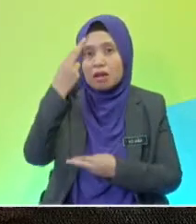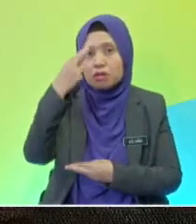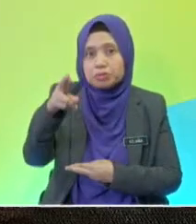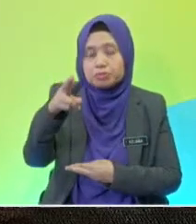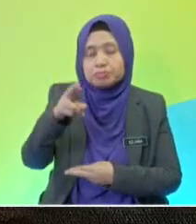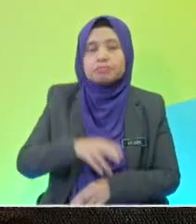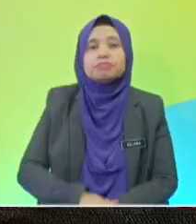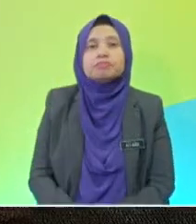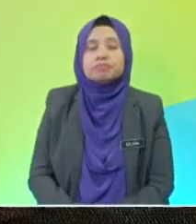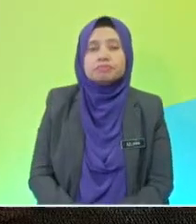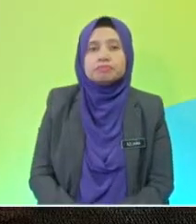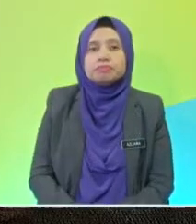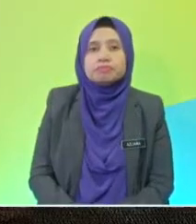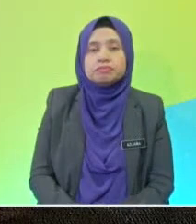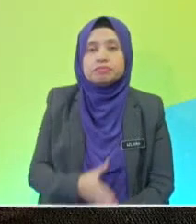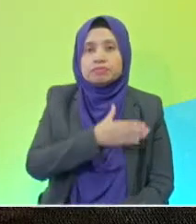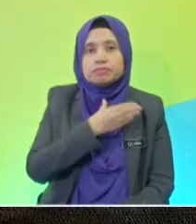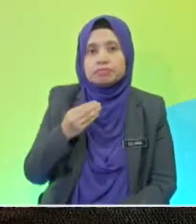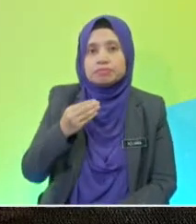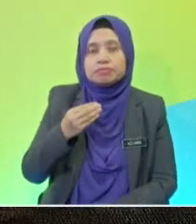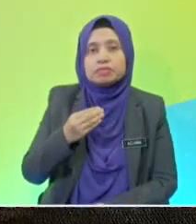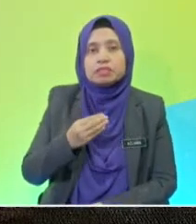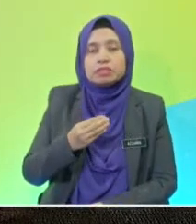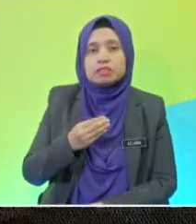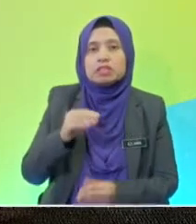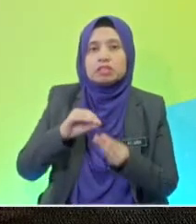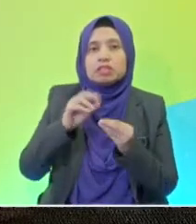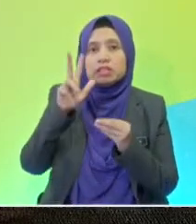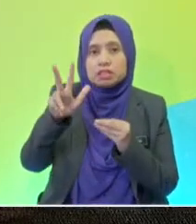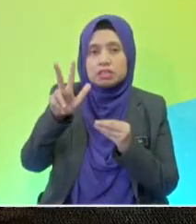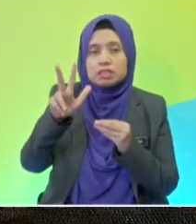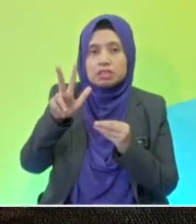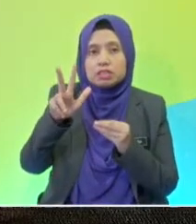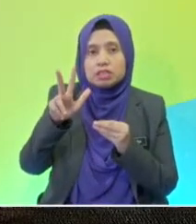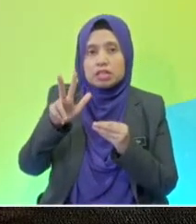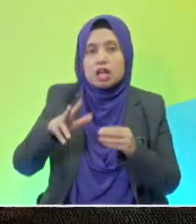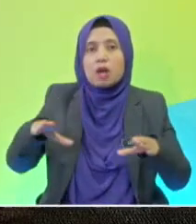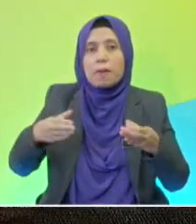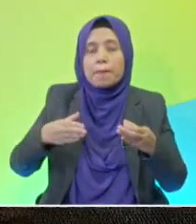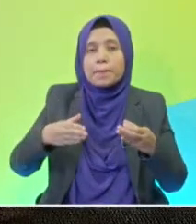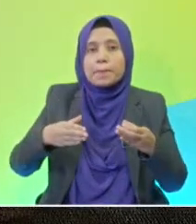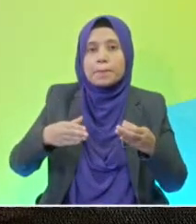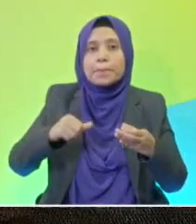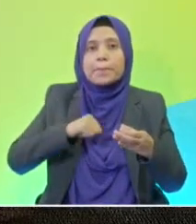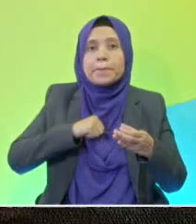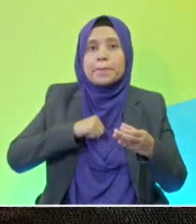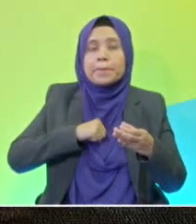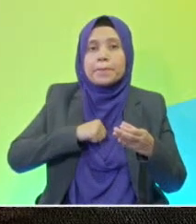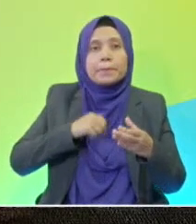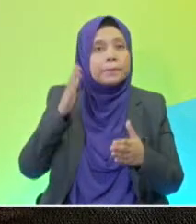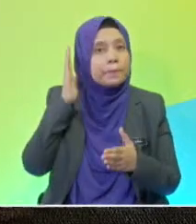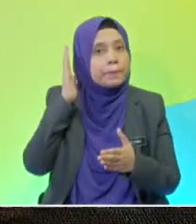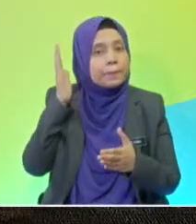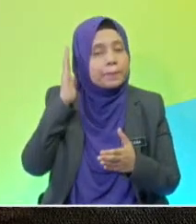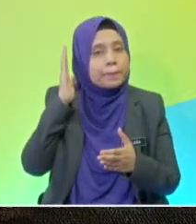Okay. Okay. And for the next one will be making your own creation. It's a listening activities where